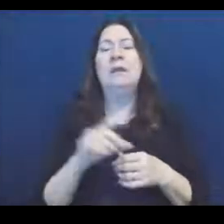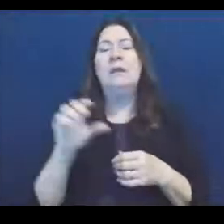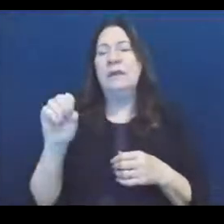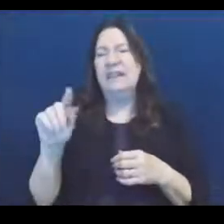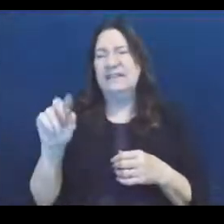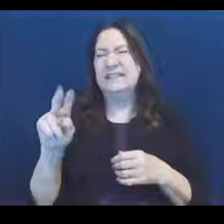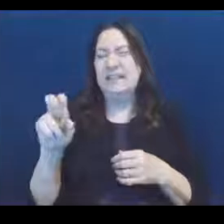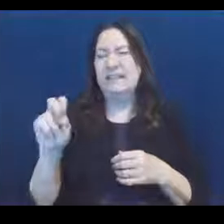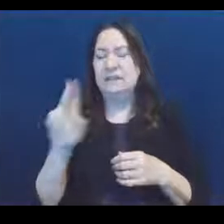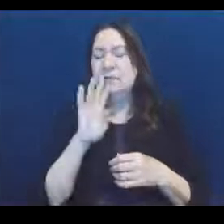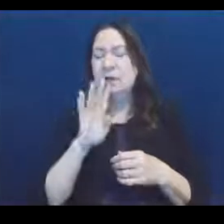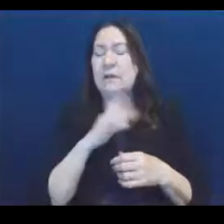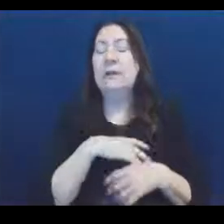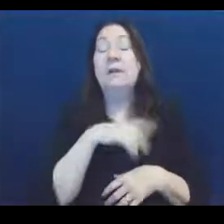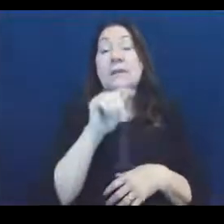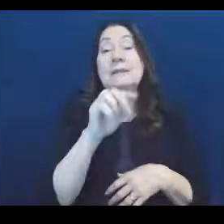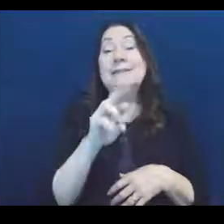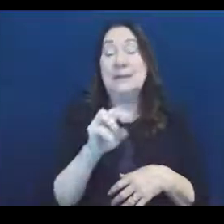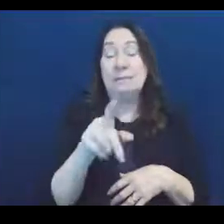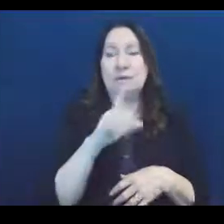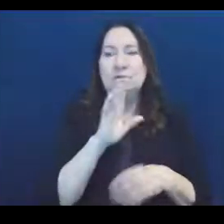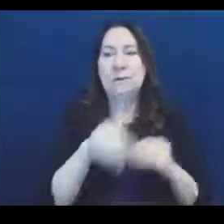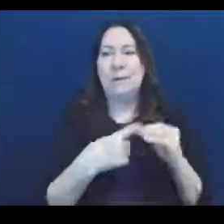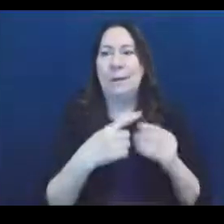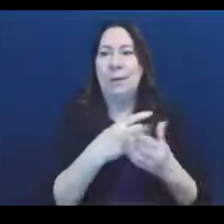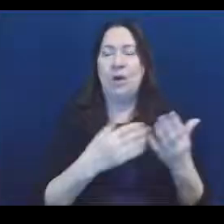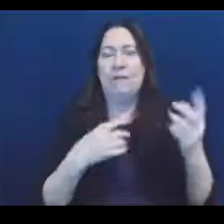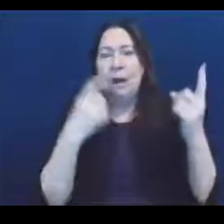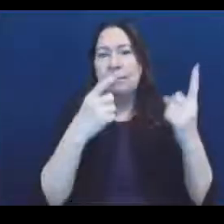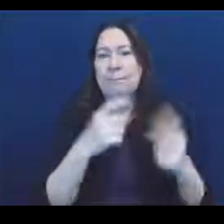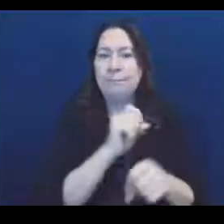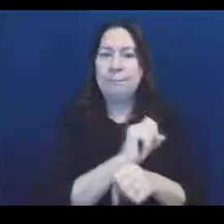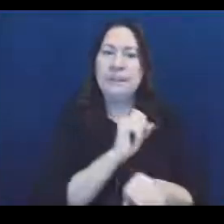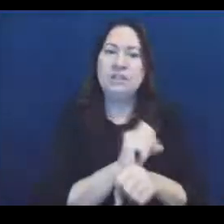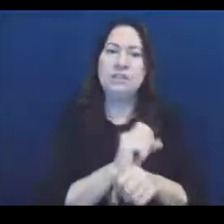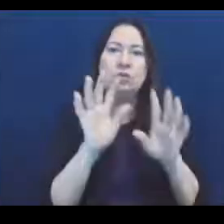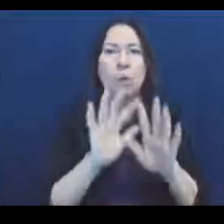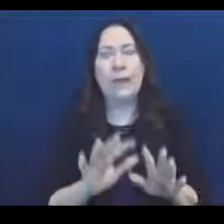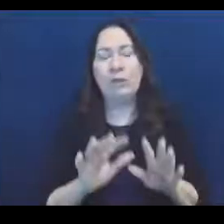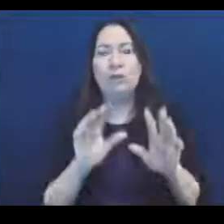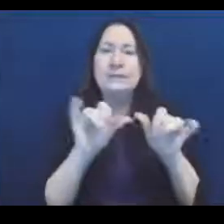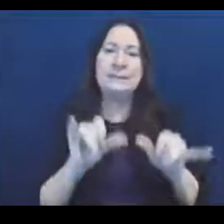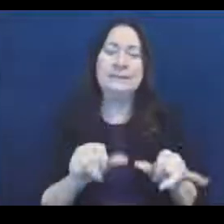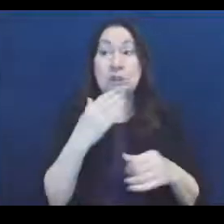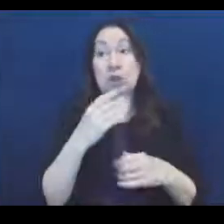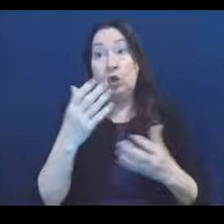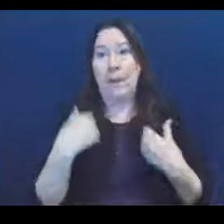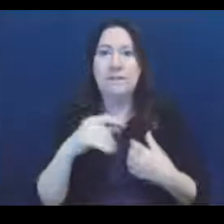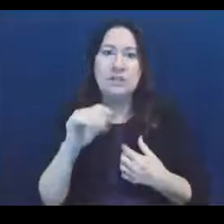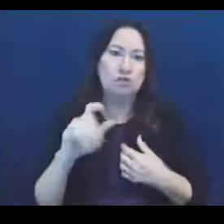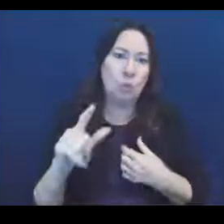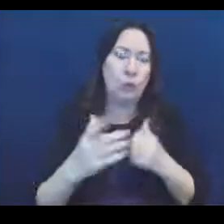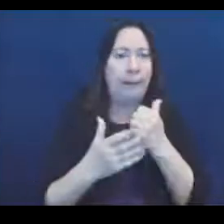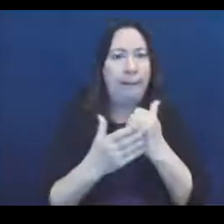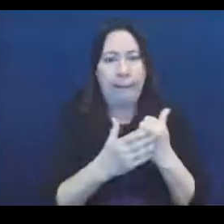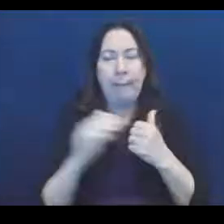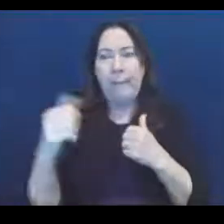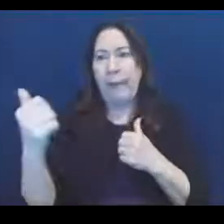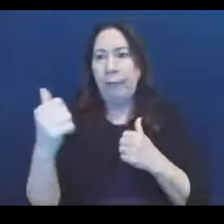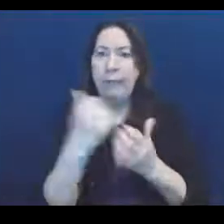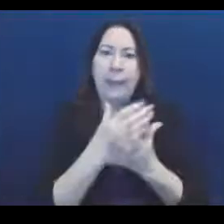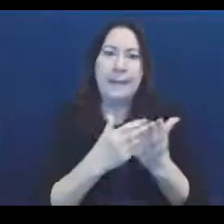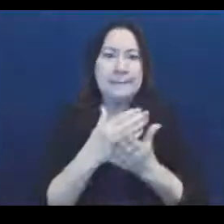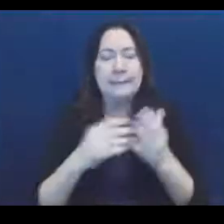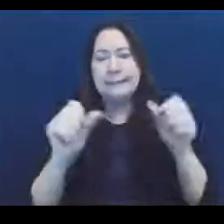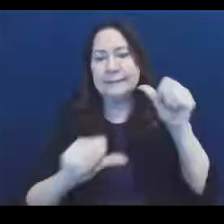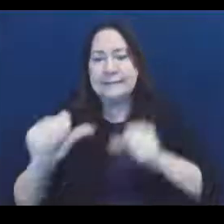you talk about, part of our mission is weather and ecosystems. And, it's great when you have tools that can help other aspects of